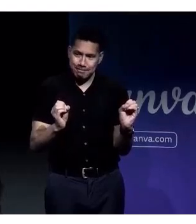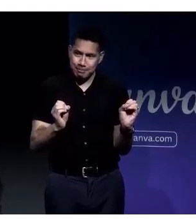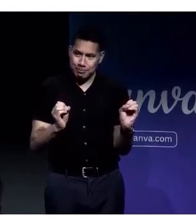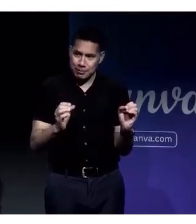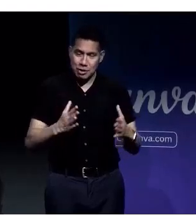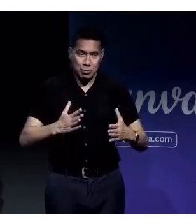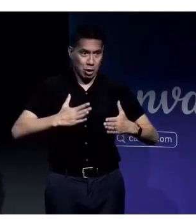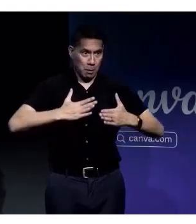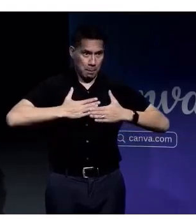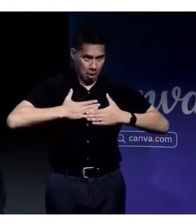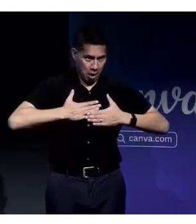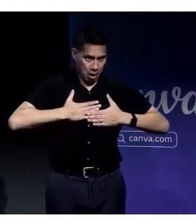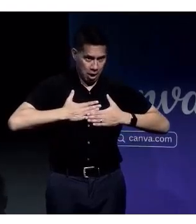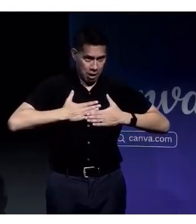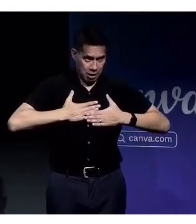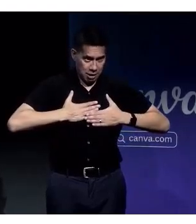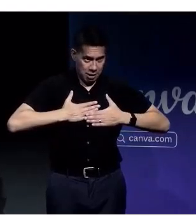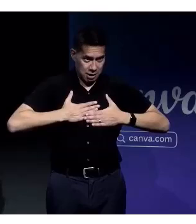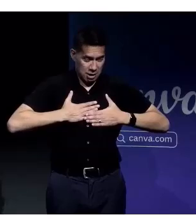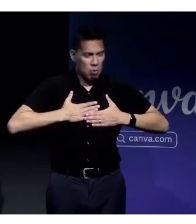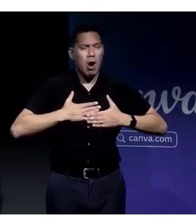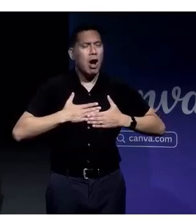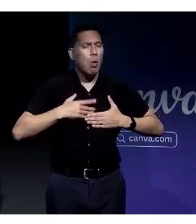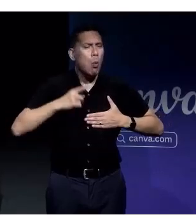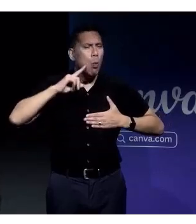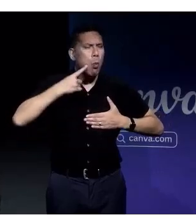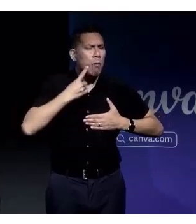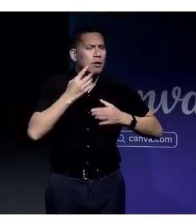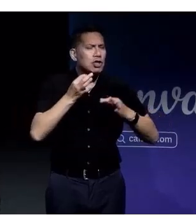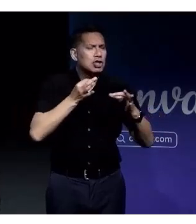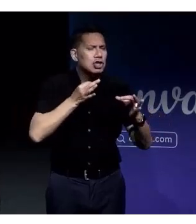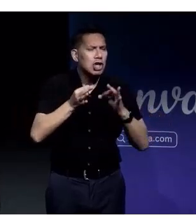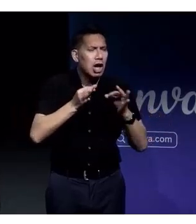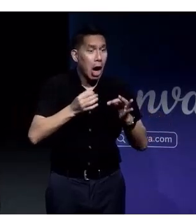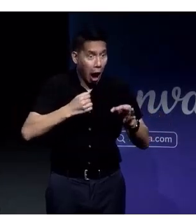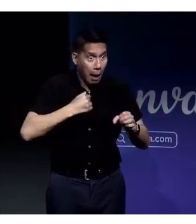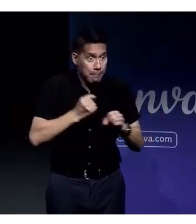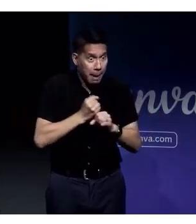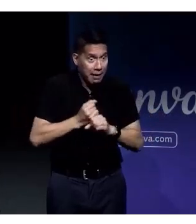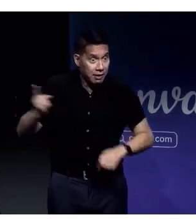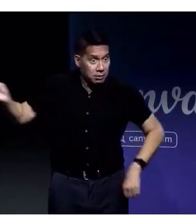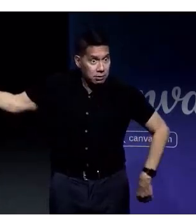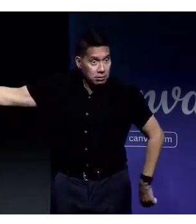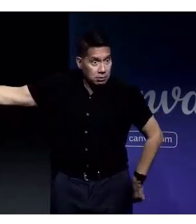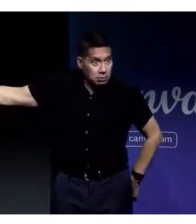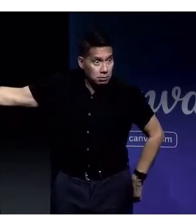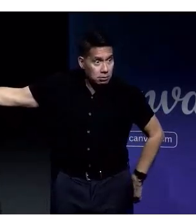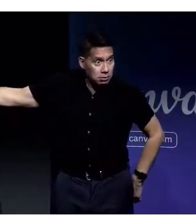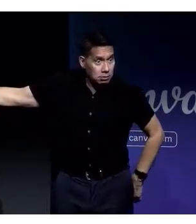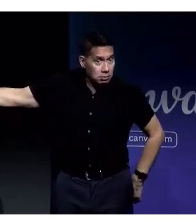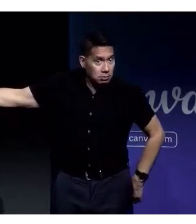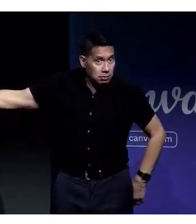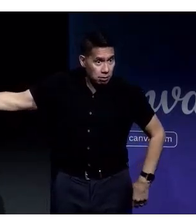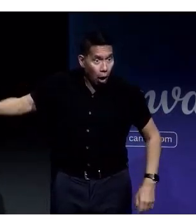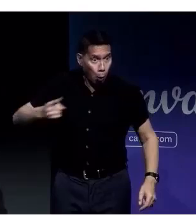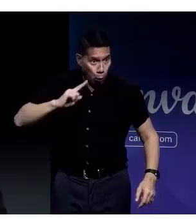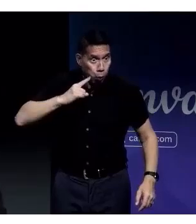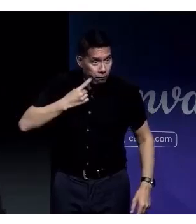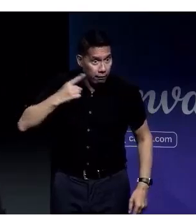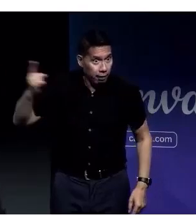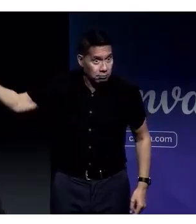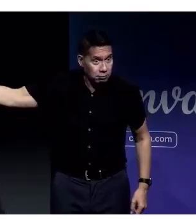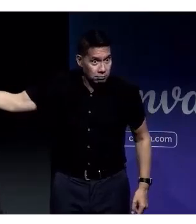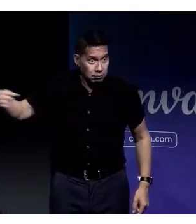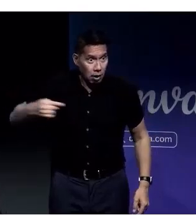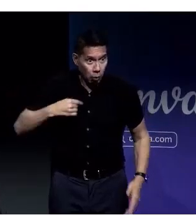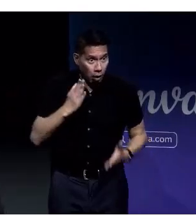up. No, it was actually an intended design decision. I meant this. I meant this. I